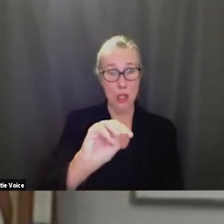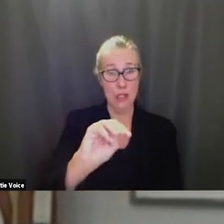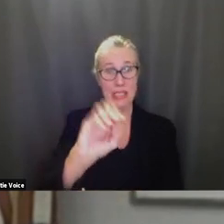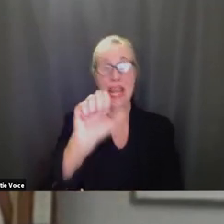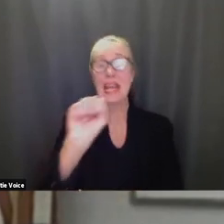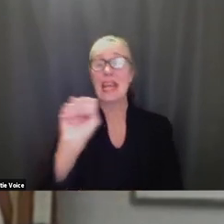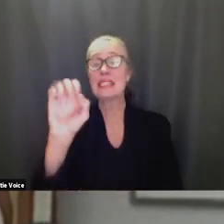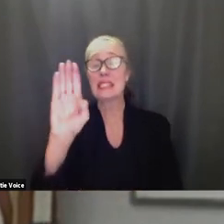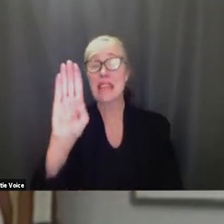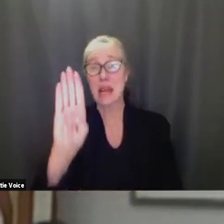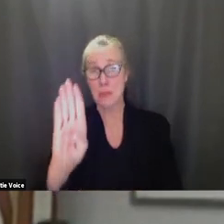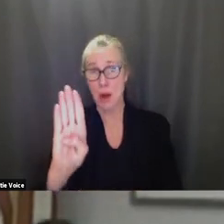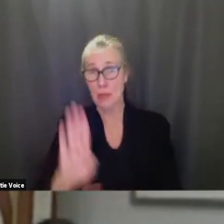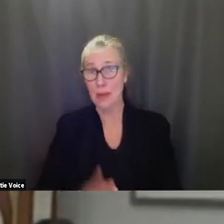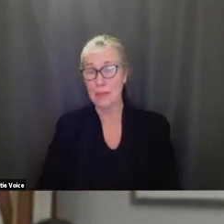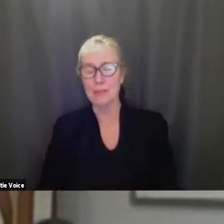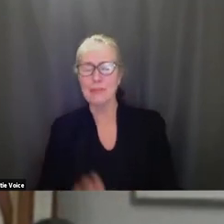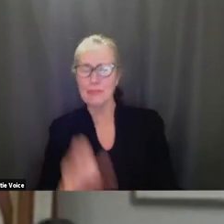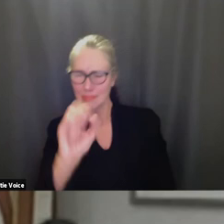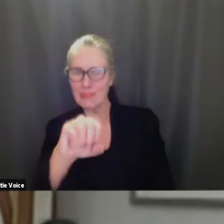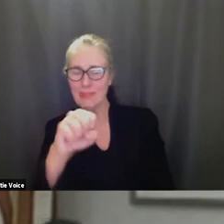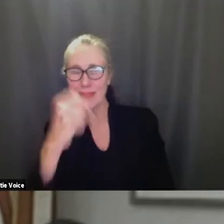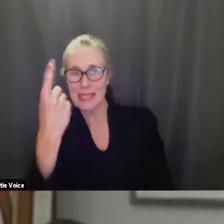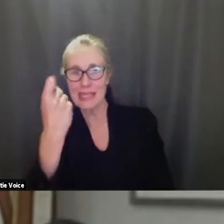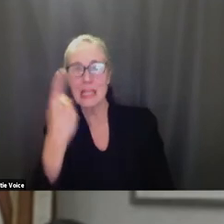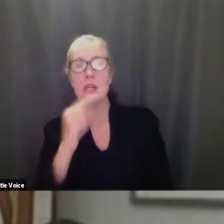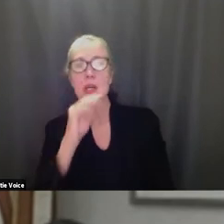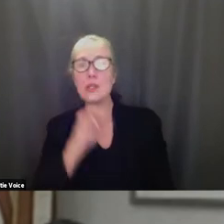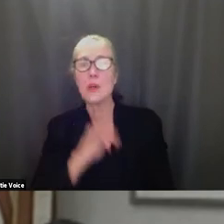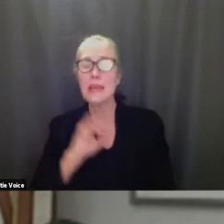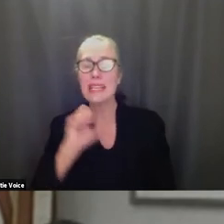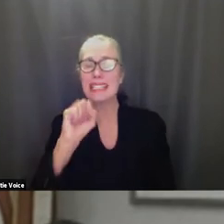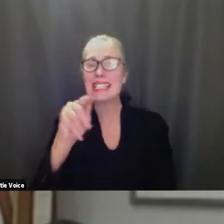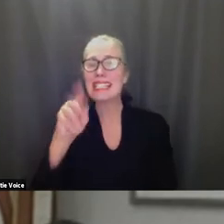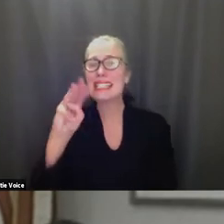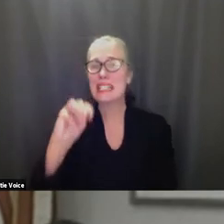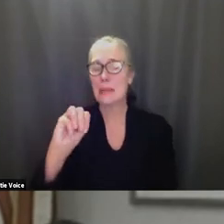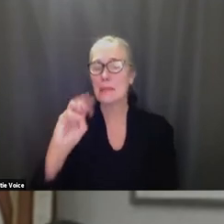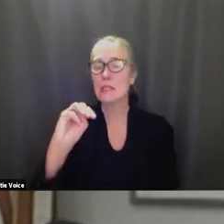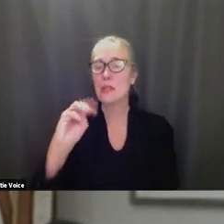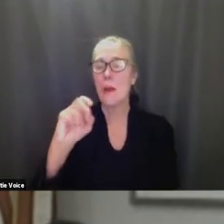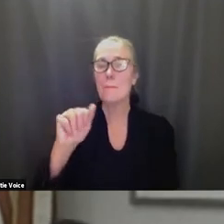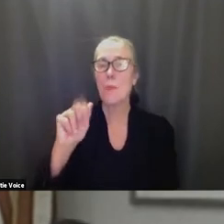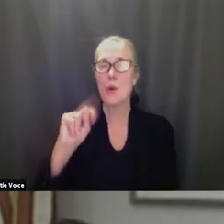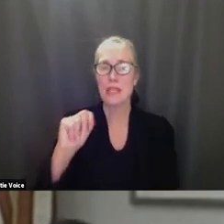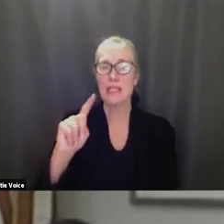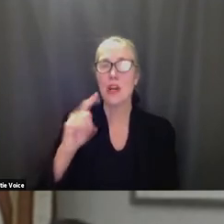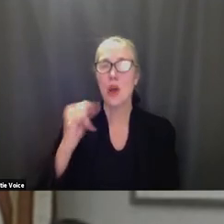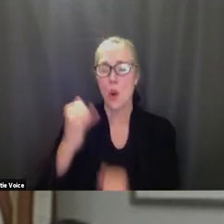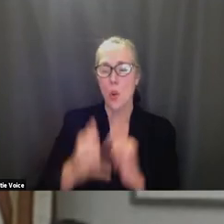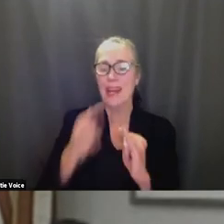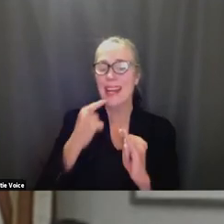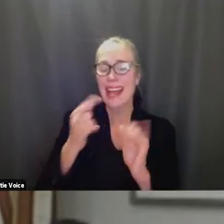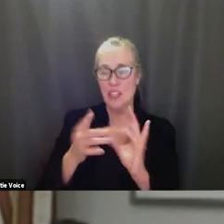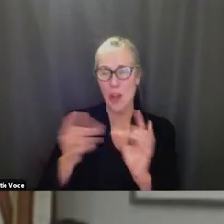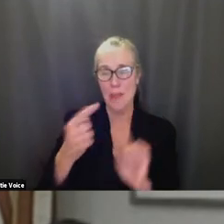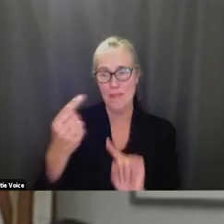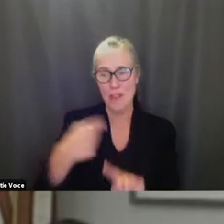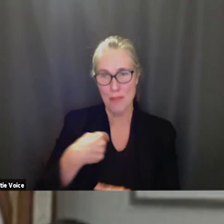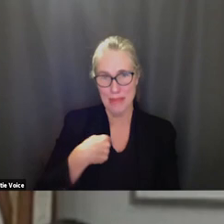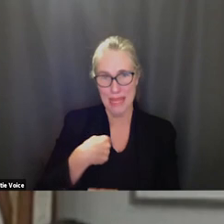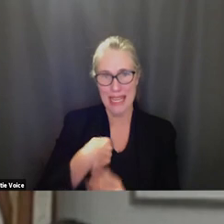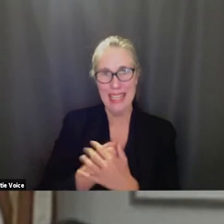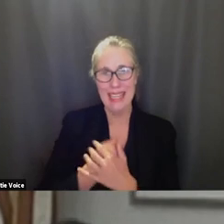please okay thank you mr smoking thank you and just one last comment to at least for me um just in terms